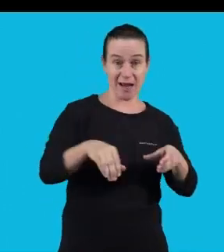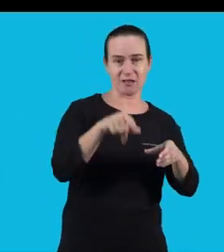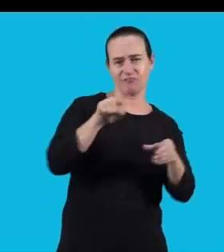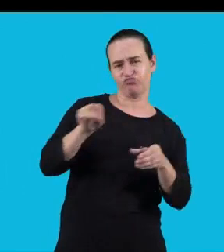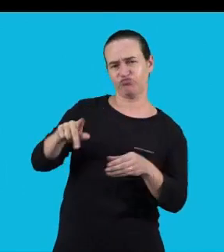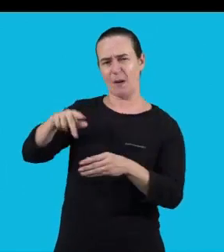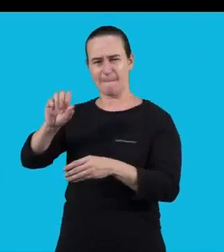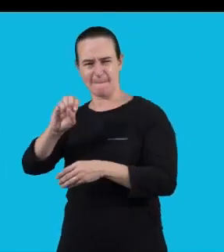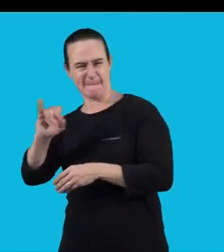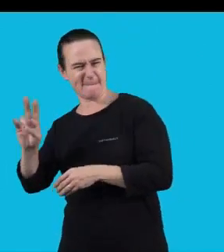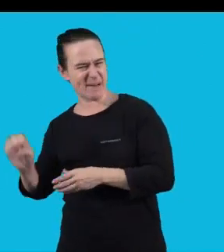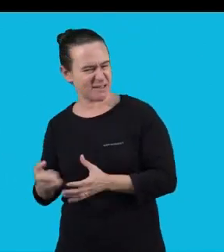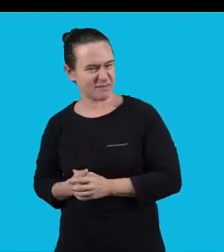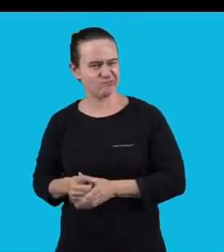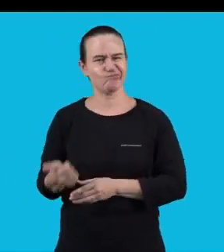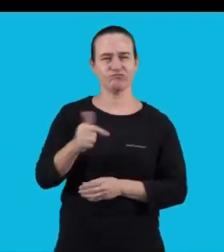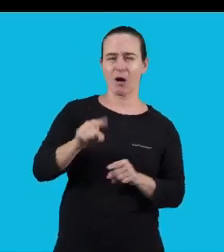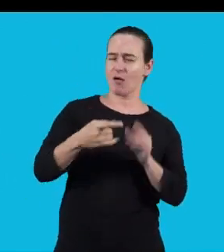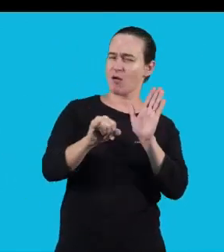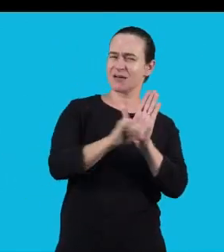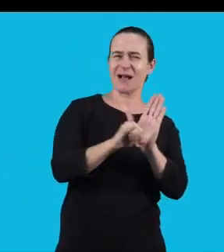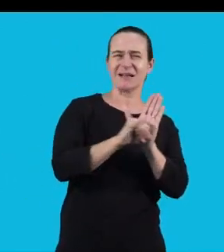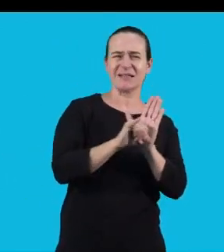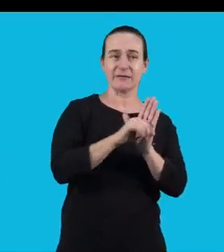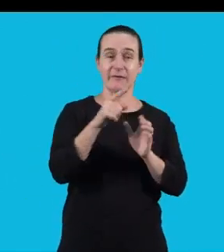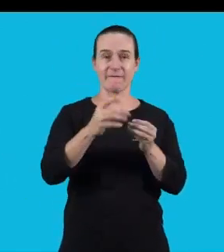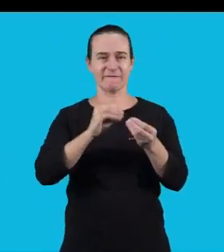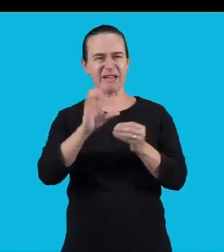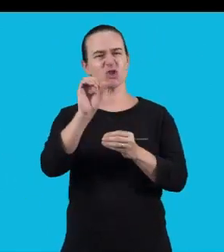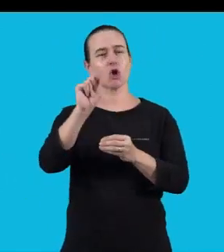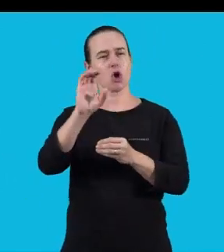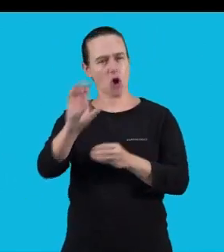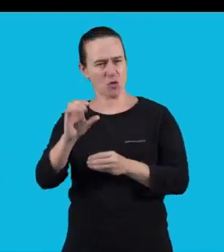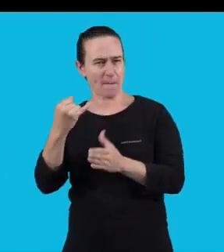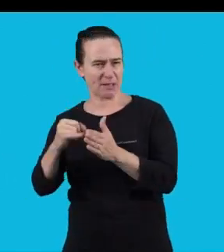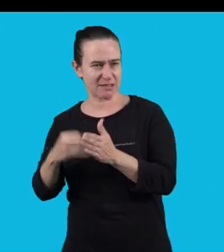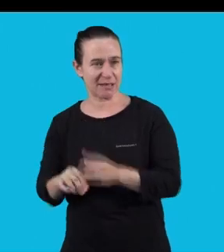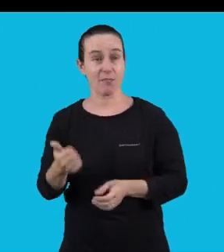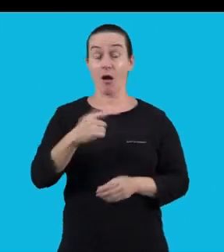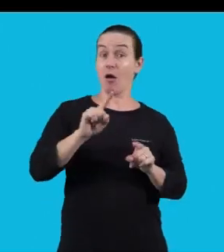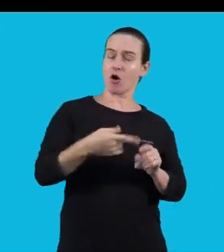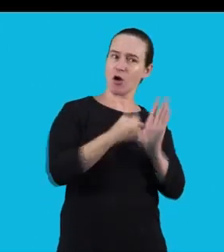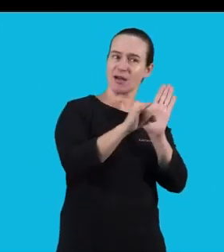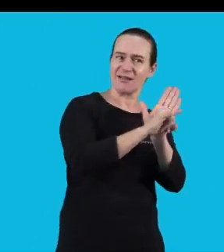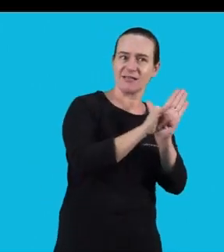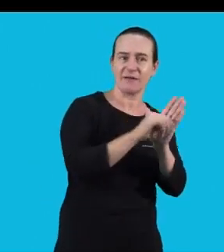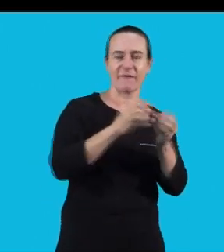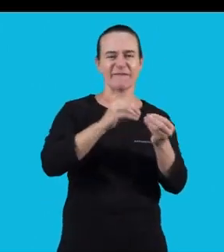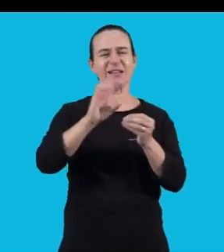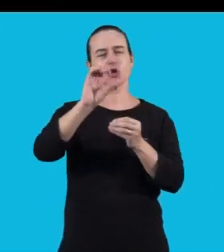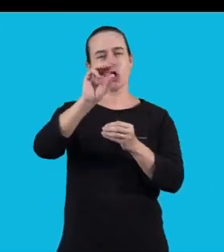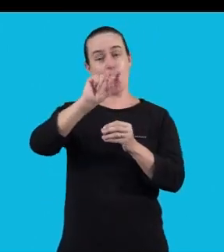from active to passive voice, not identifying and correcting concord errors, failing to recognize and correct